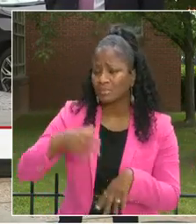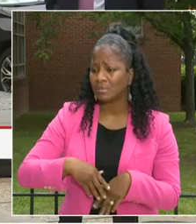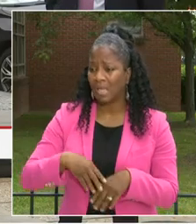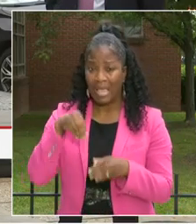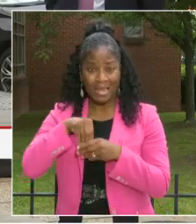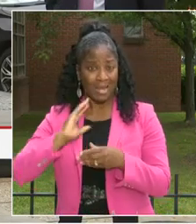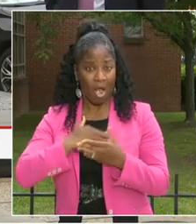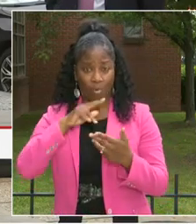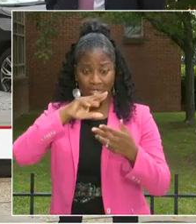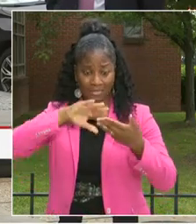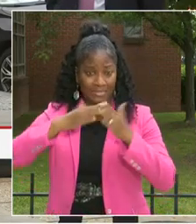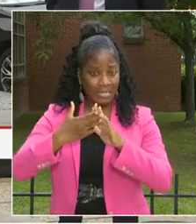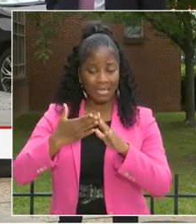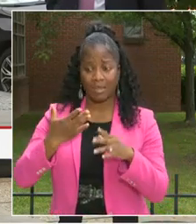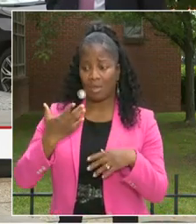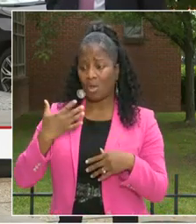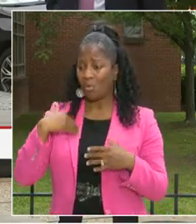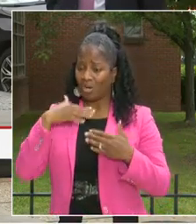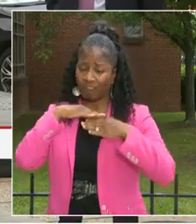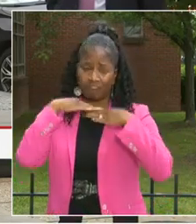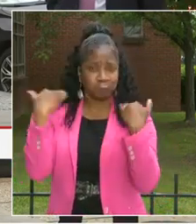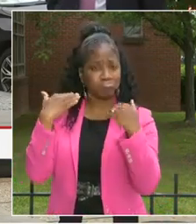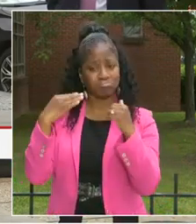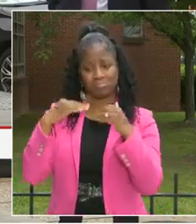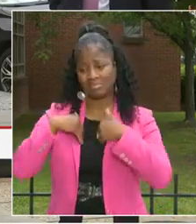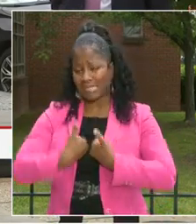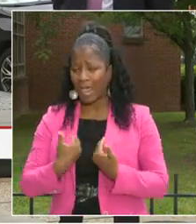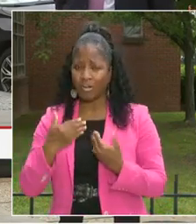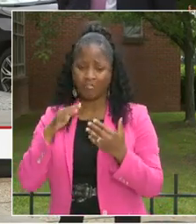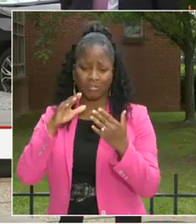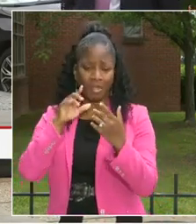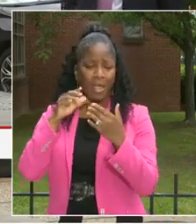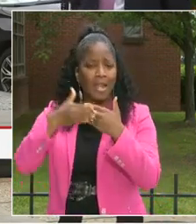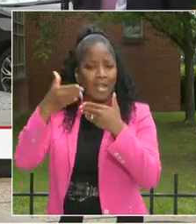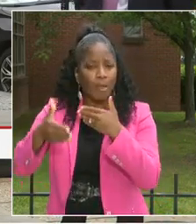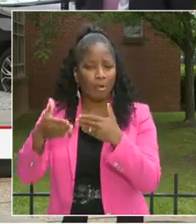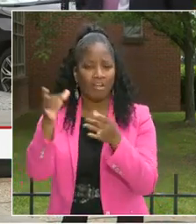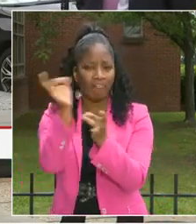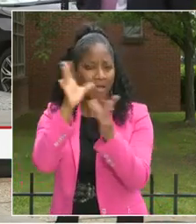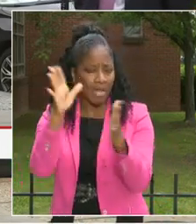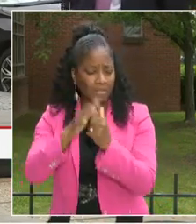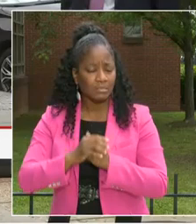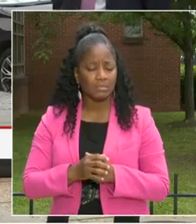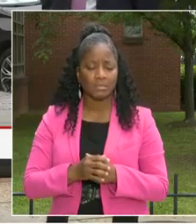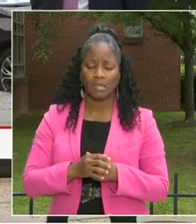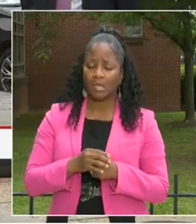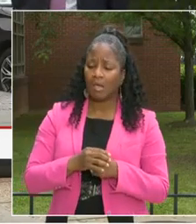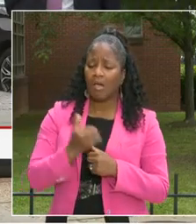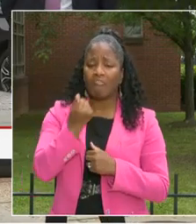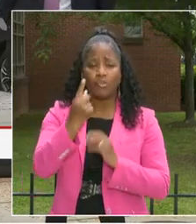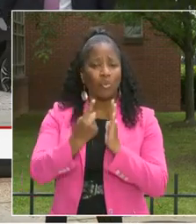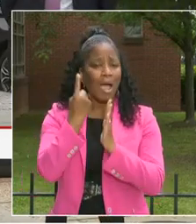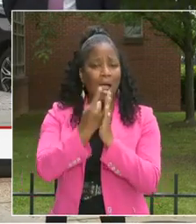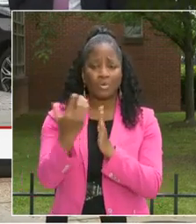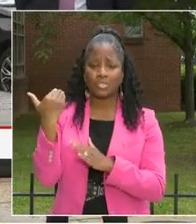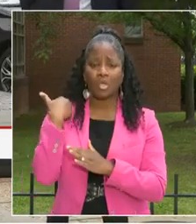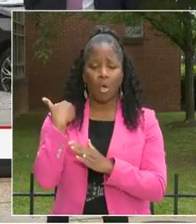ours, we're tired of neighborhood violence. Just hours ago, we lost a